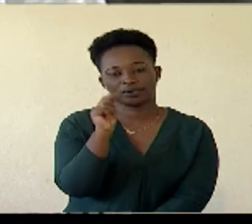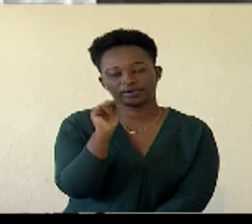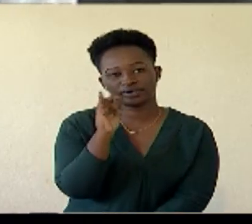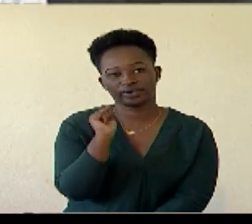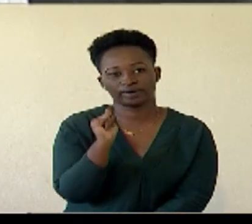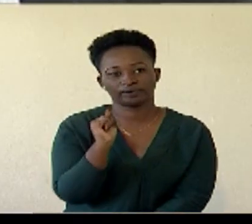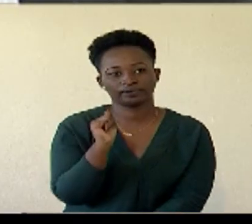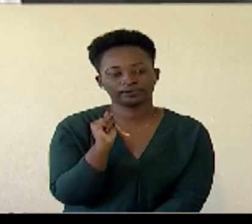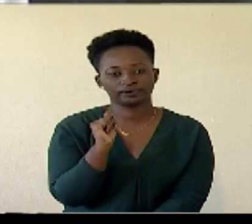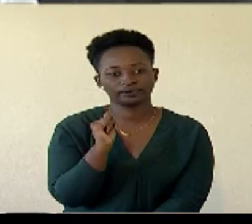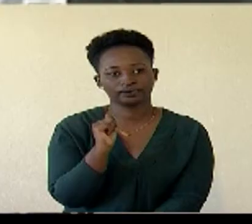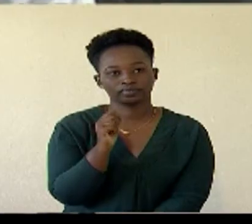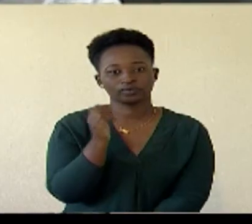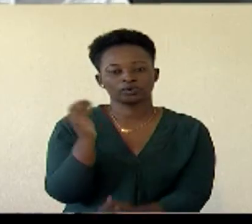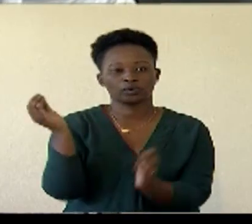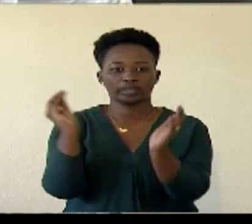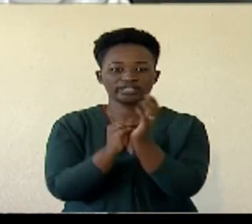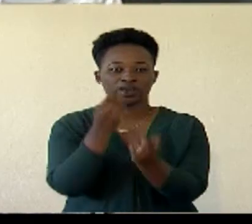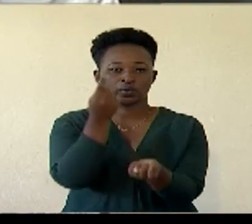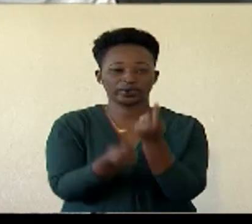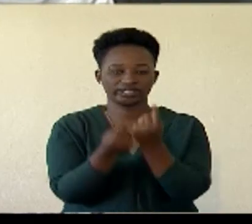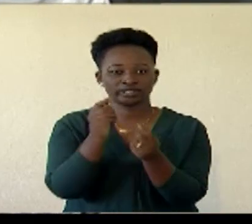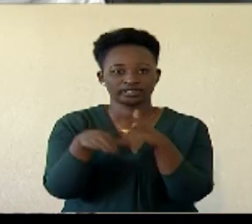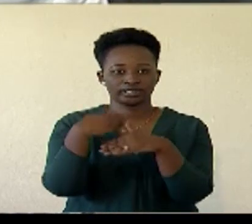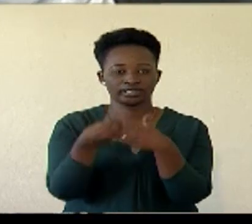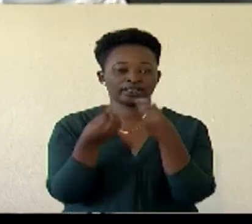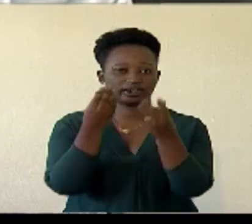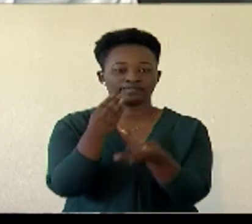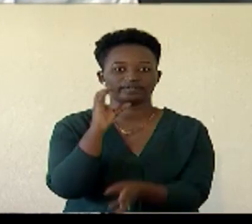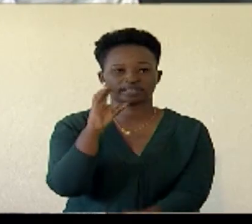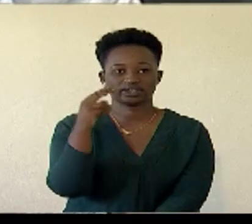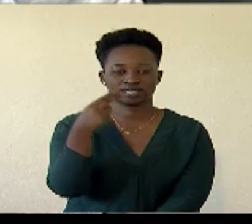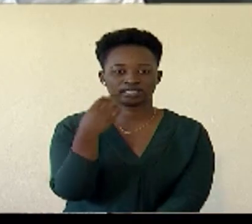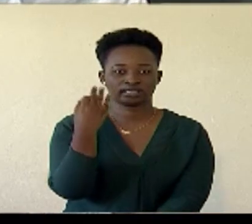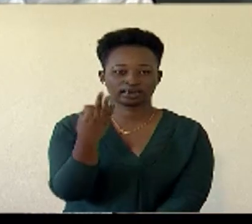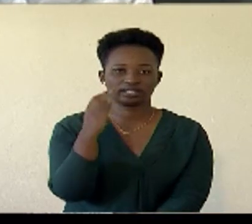in presence of heat. So this will give CH3,